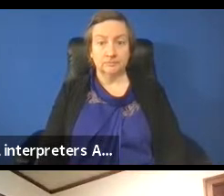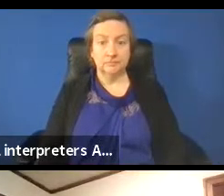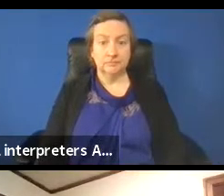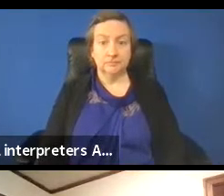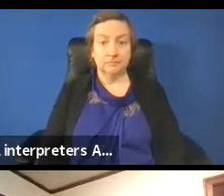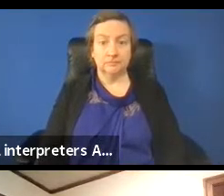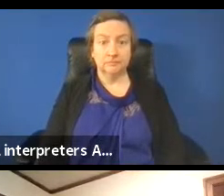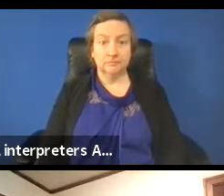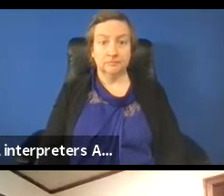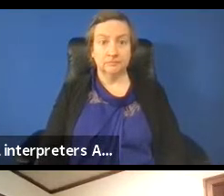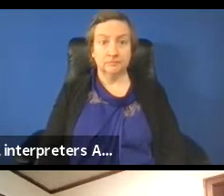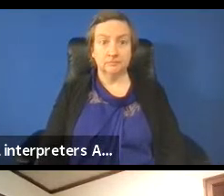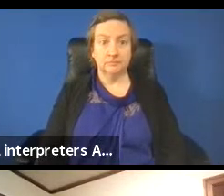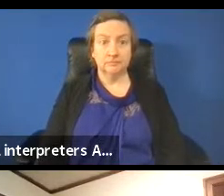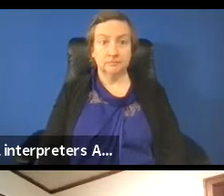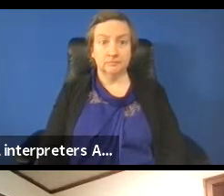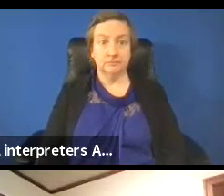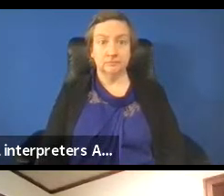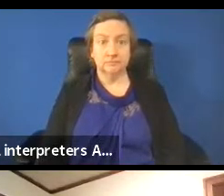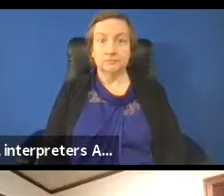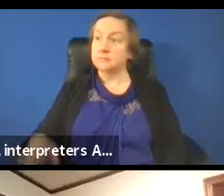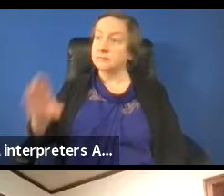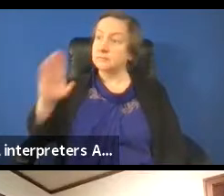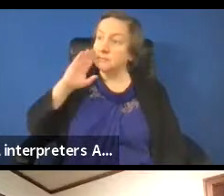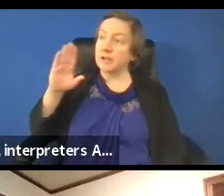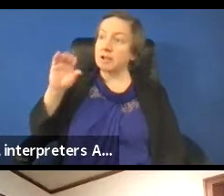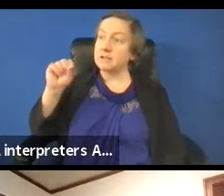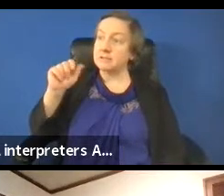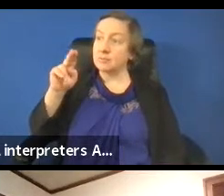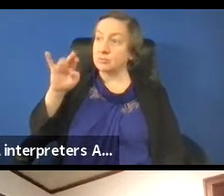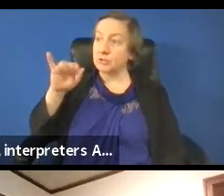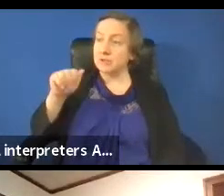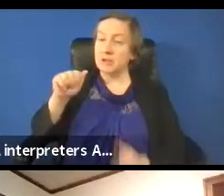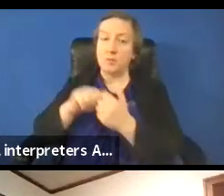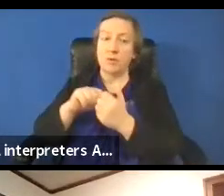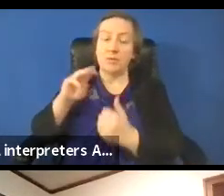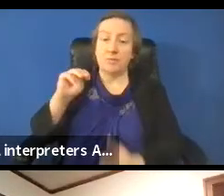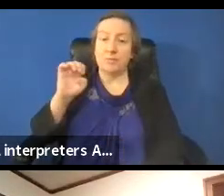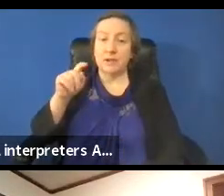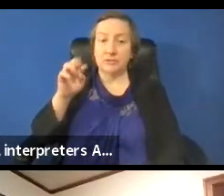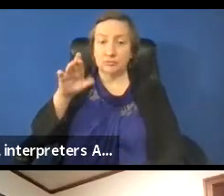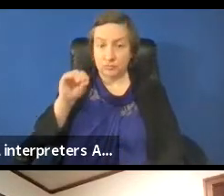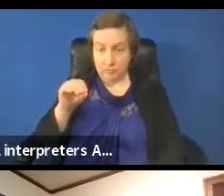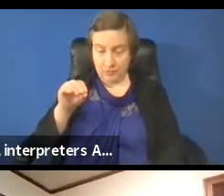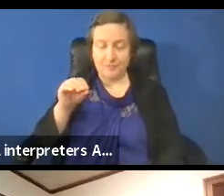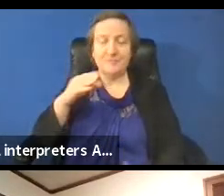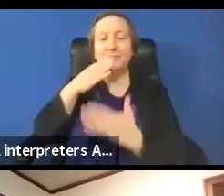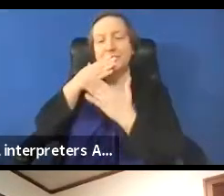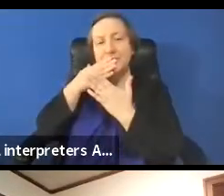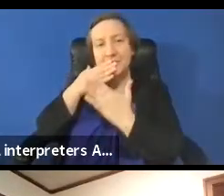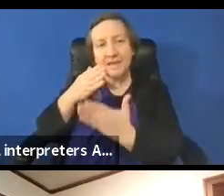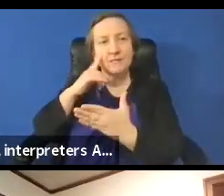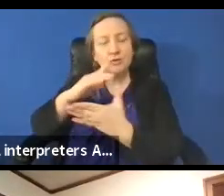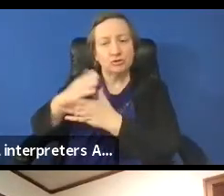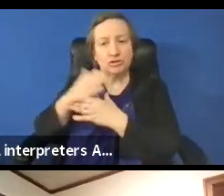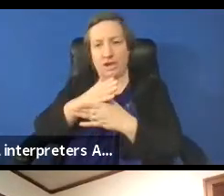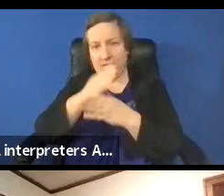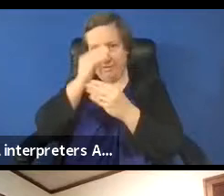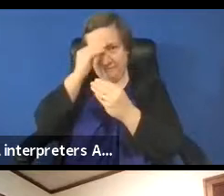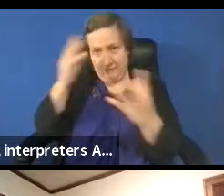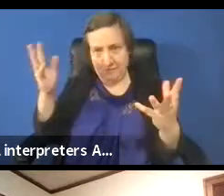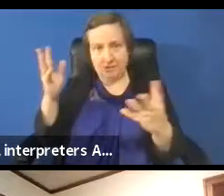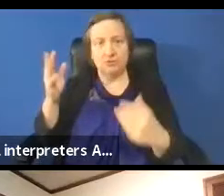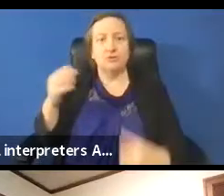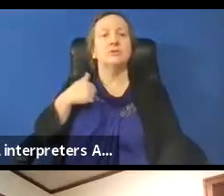Hi, this is Yeah, Sabrina. Sabrina with Metro. Thank you for sharing the information. I think